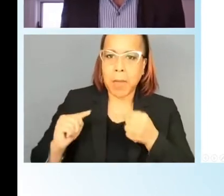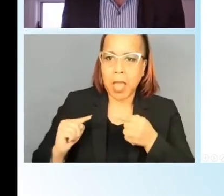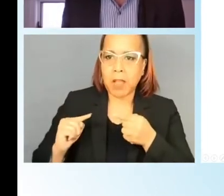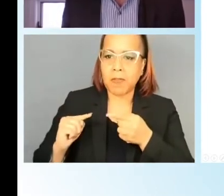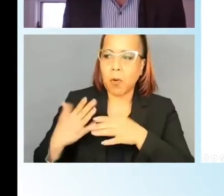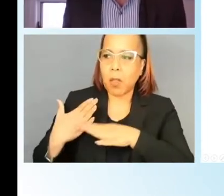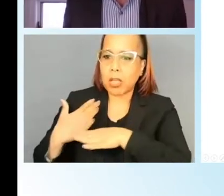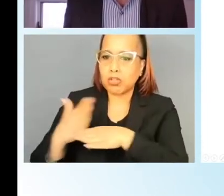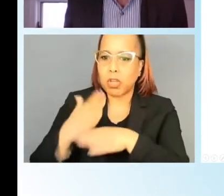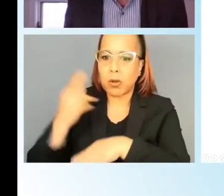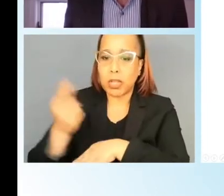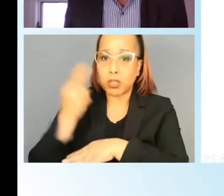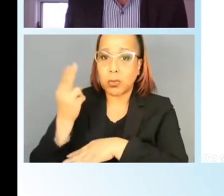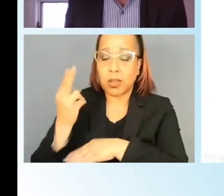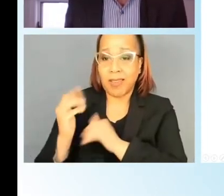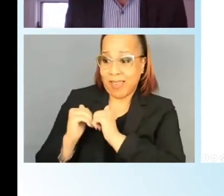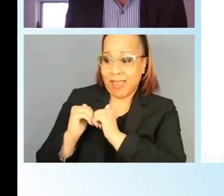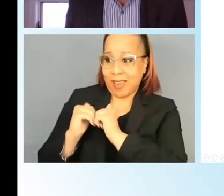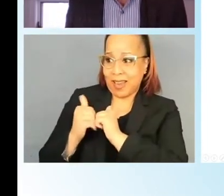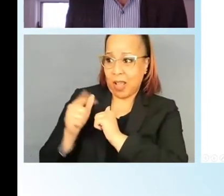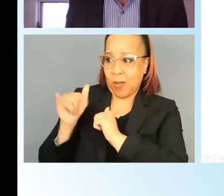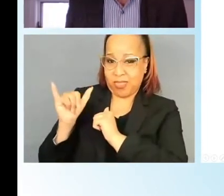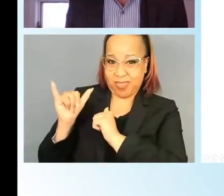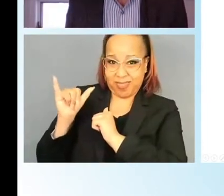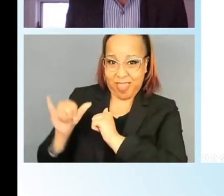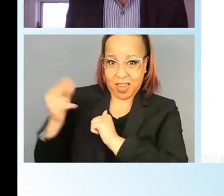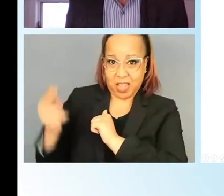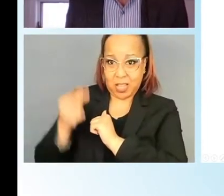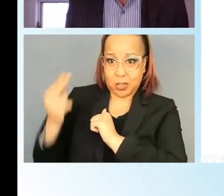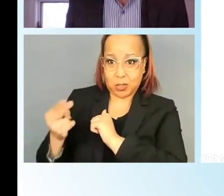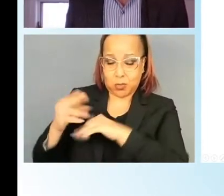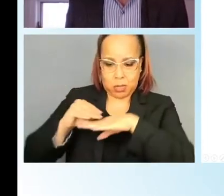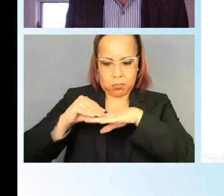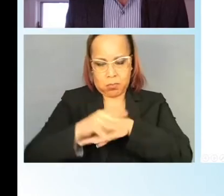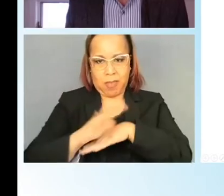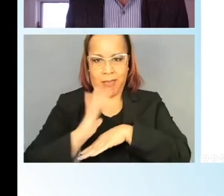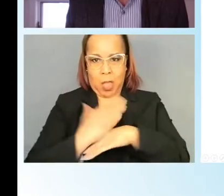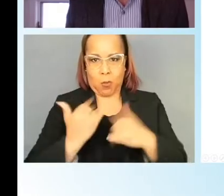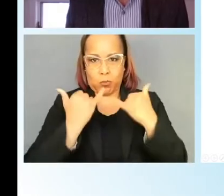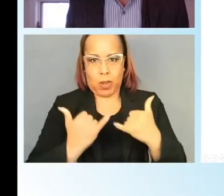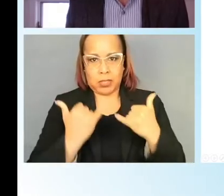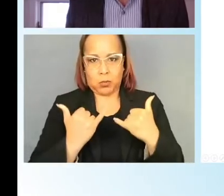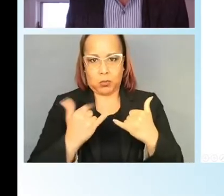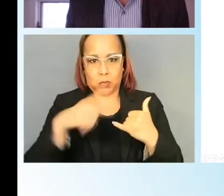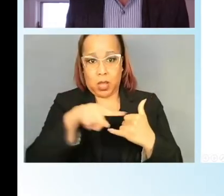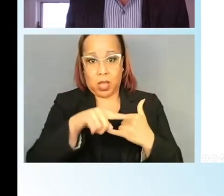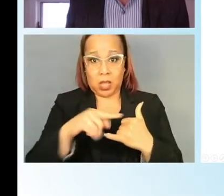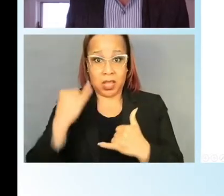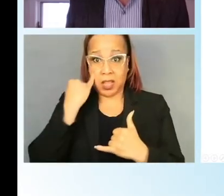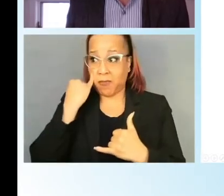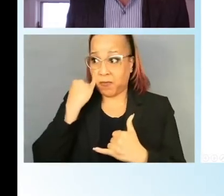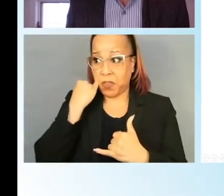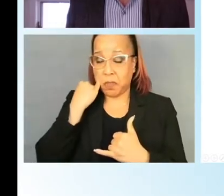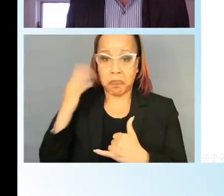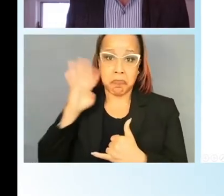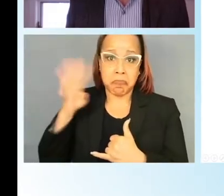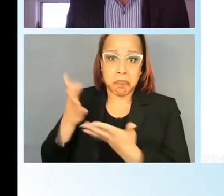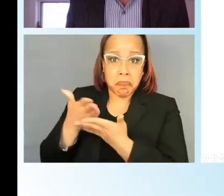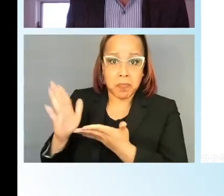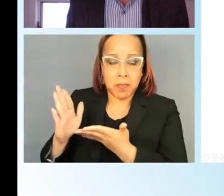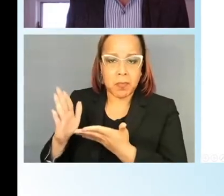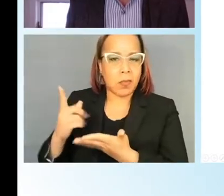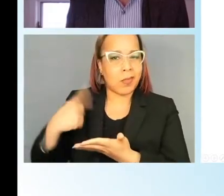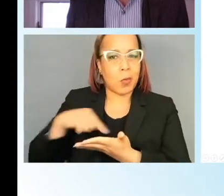way in which that history weighs on our present today. Because without doing that, we will not be able